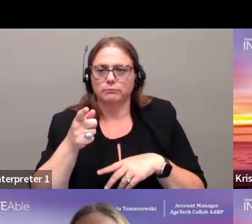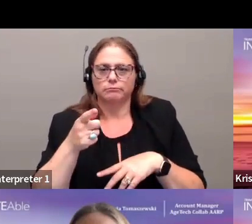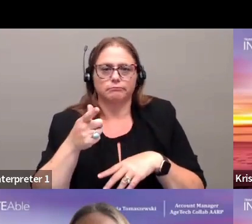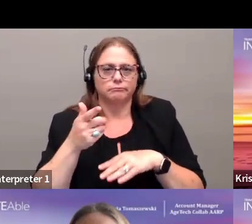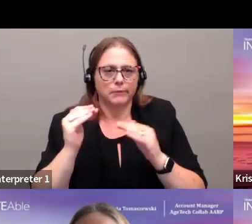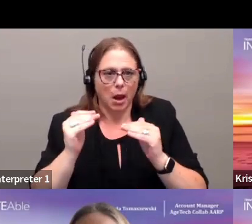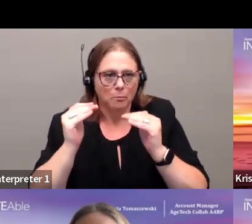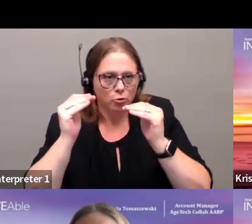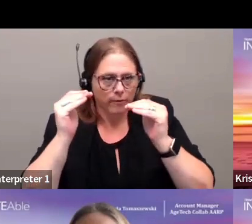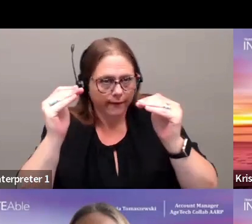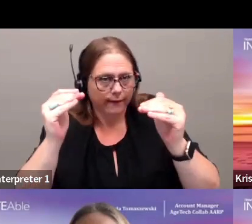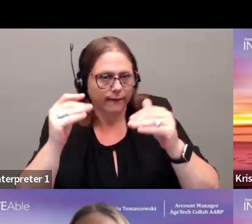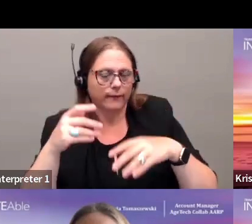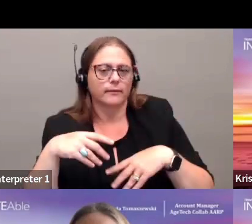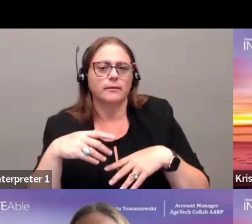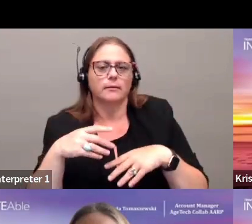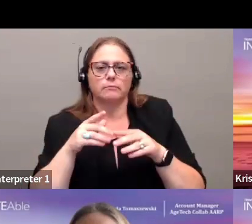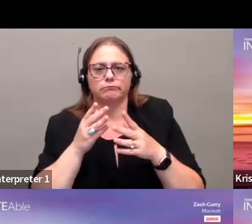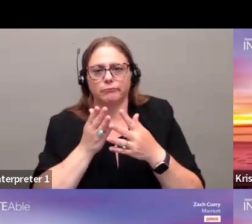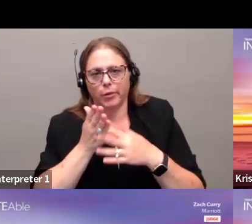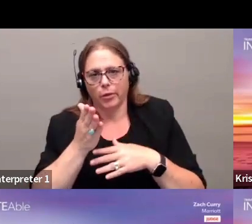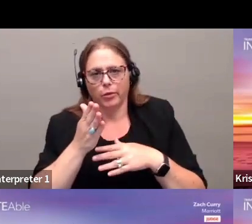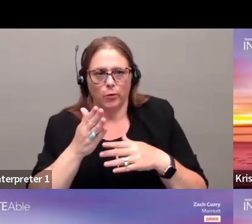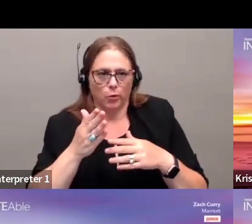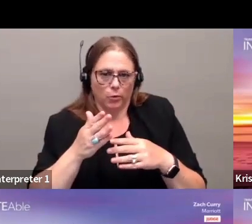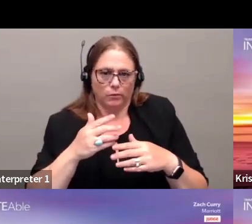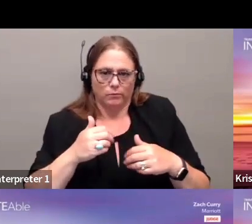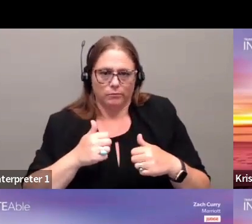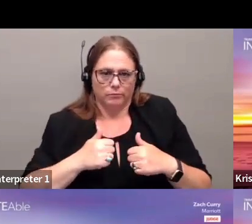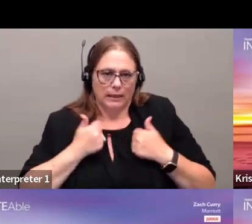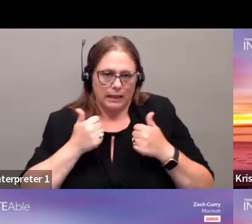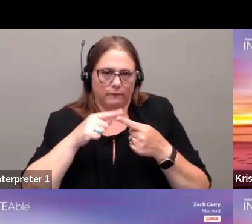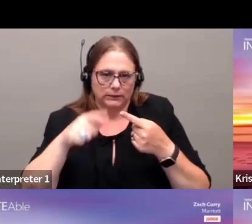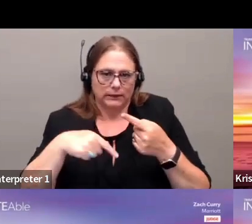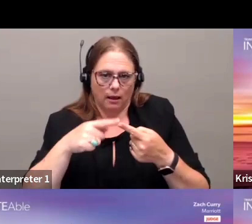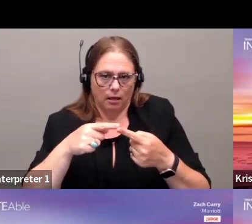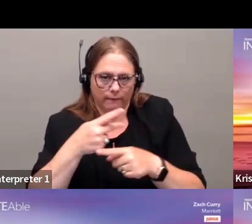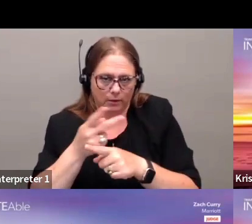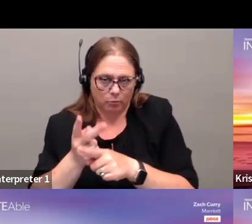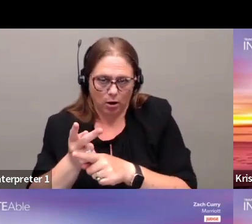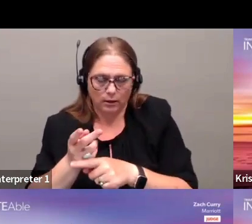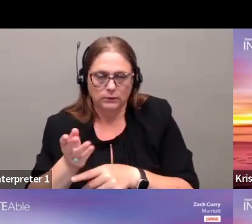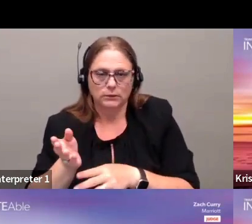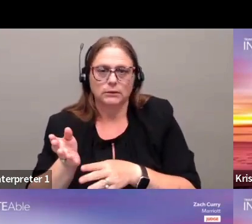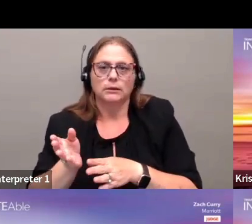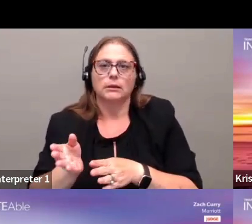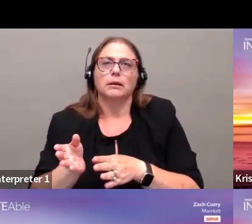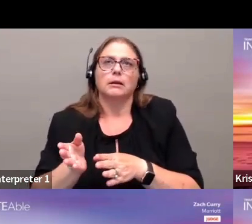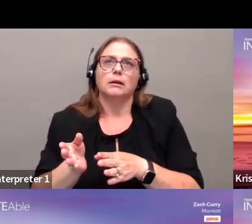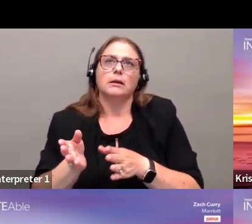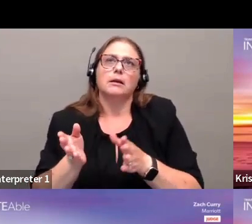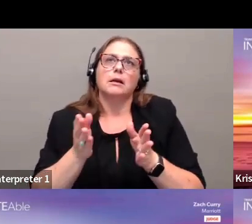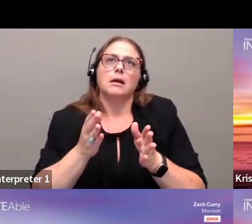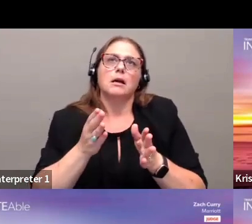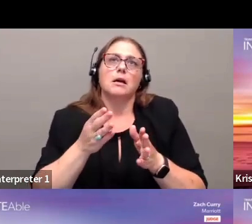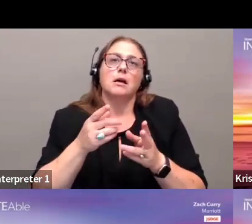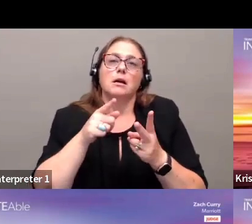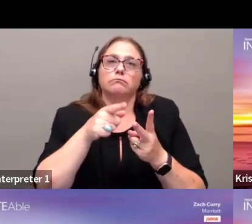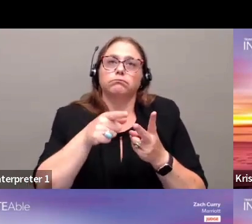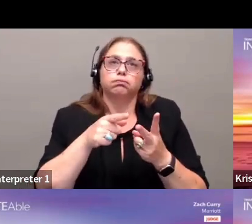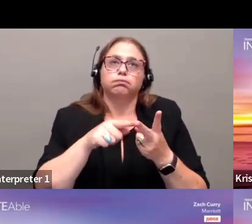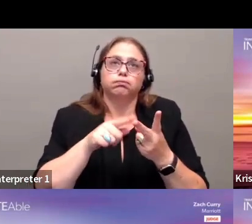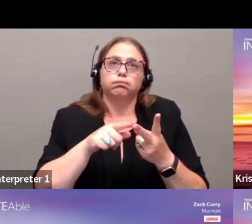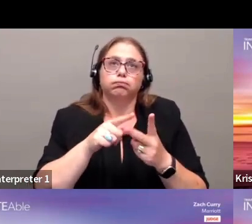use of the device. With respect to B2B, rental is a possibility.